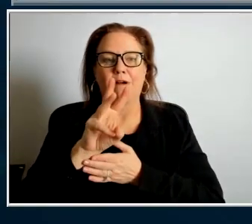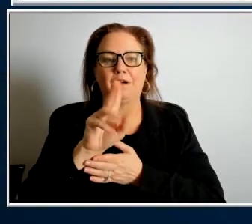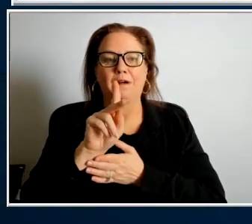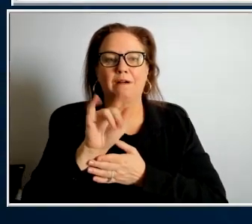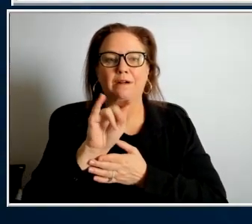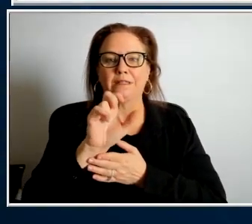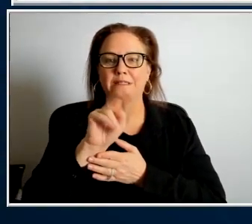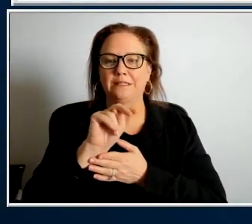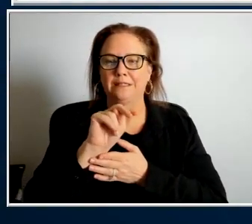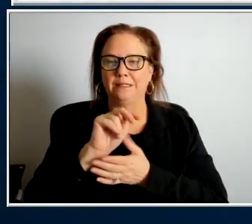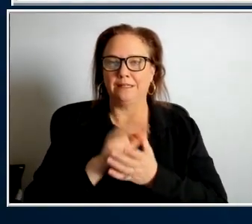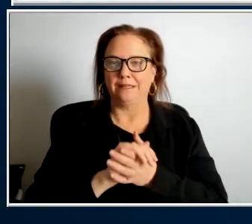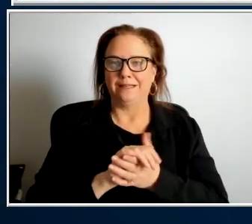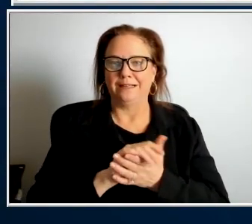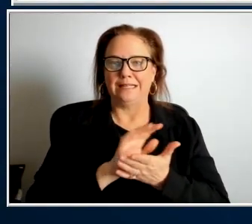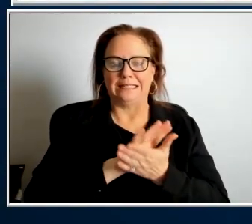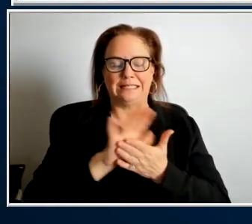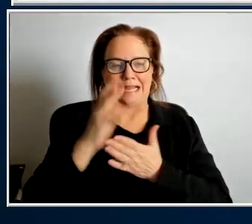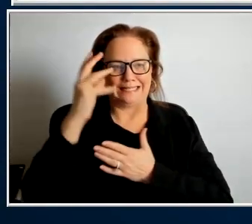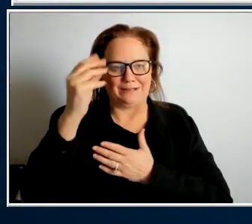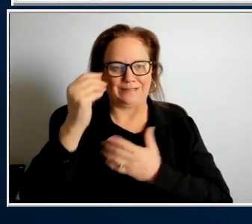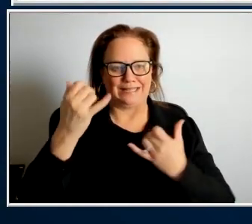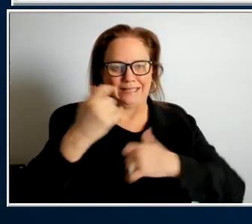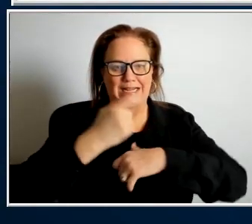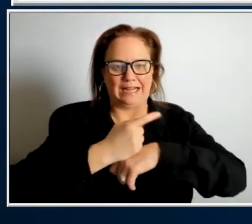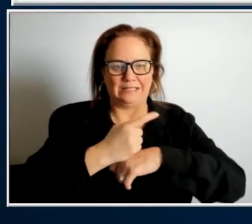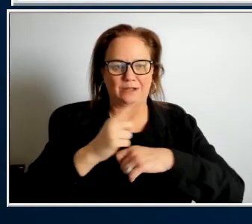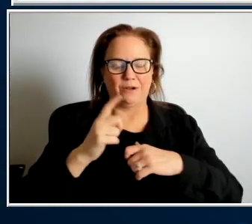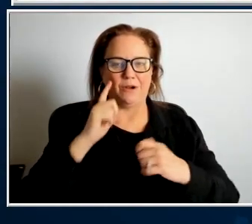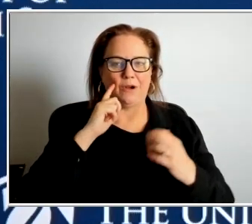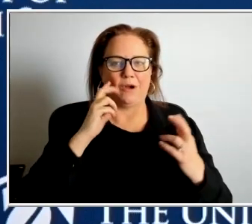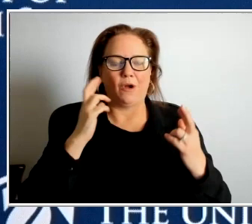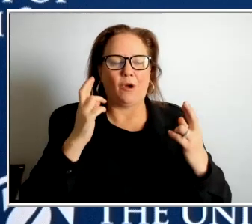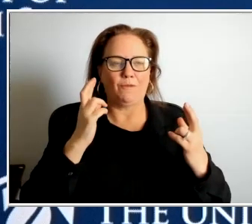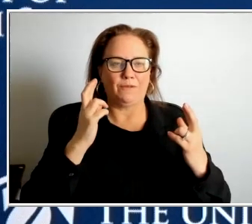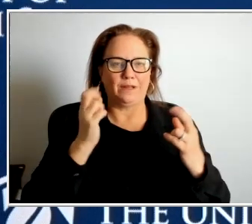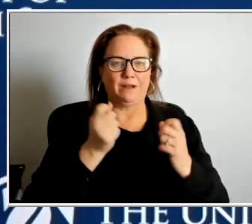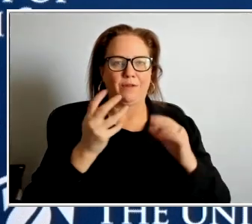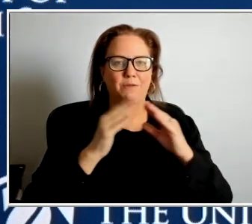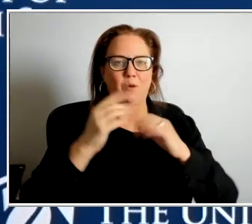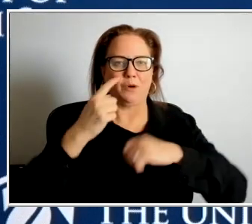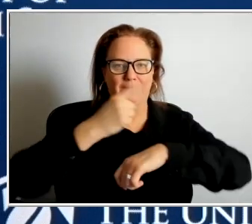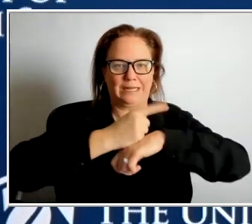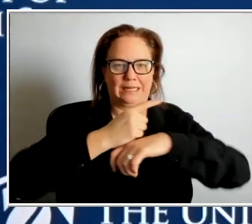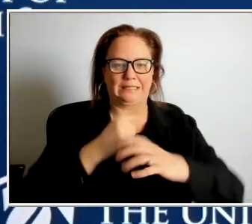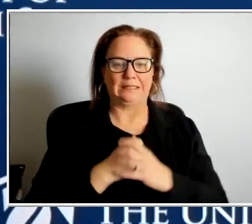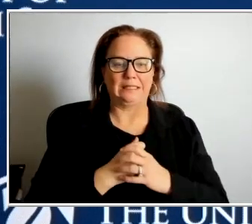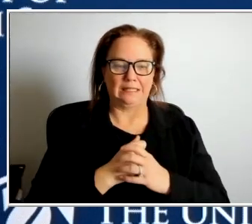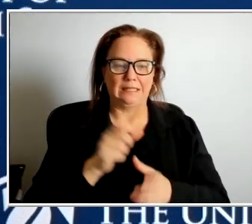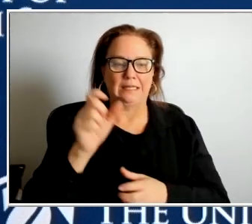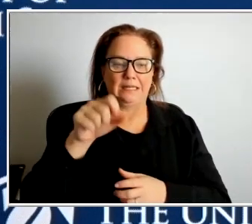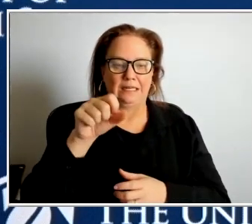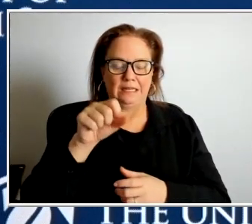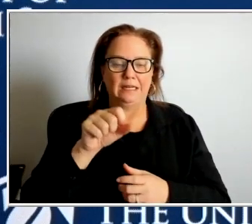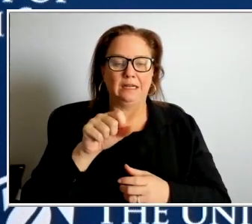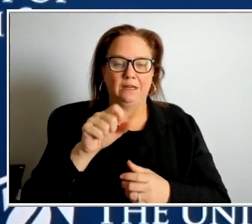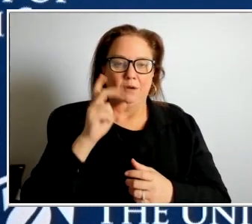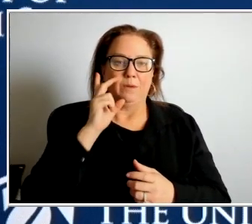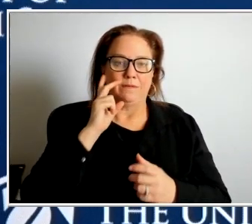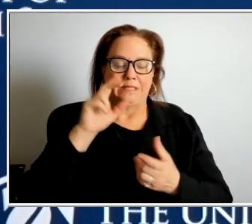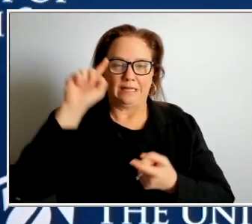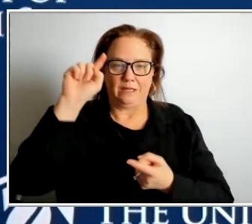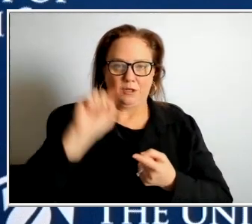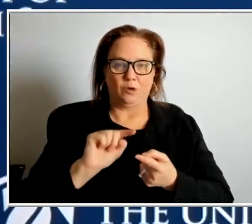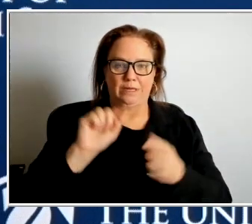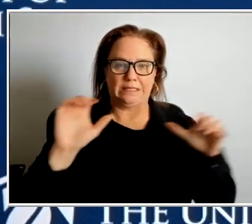hey. It's nice out there today, so hopefully it'll be nice for a couple more days at least. Right now we have seen a decrease in our